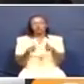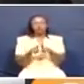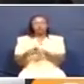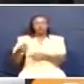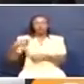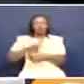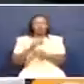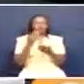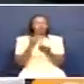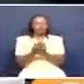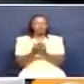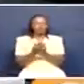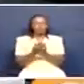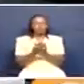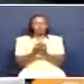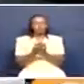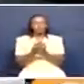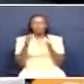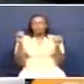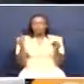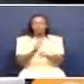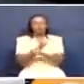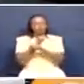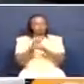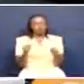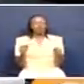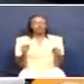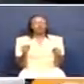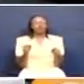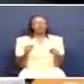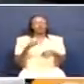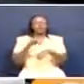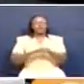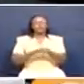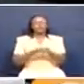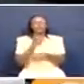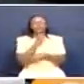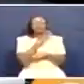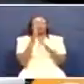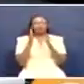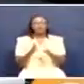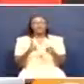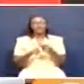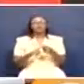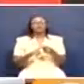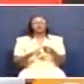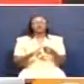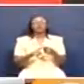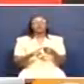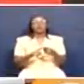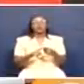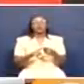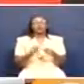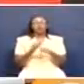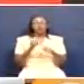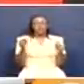stated, unable to get the petitioners to sufficiently appreciate the